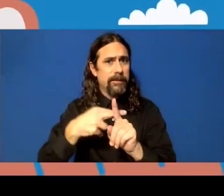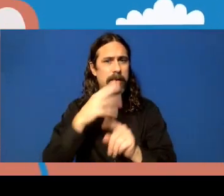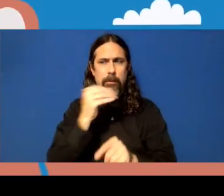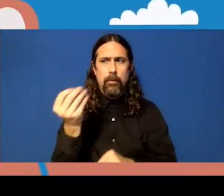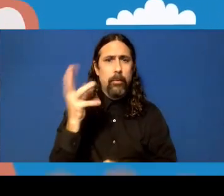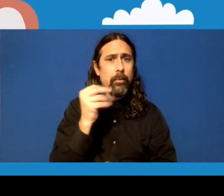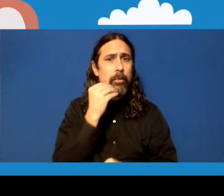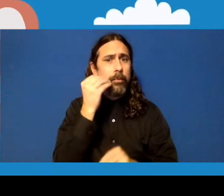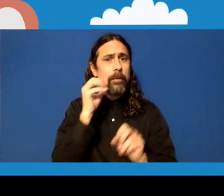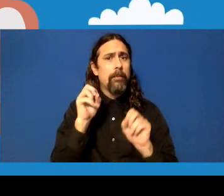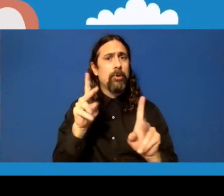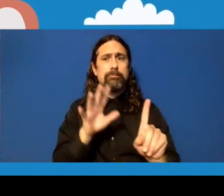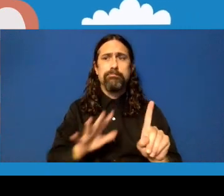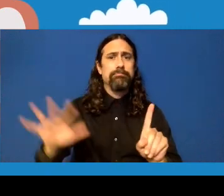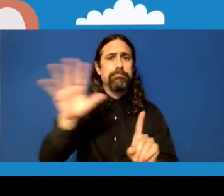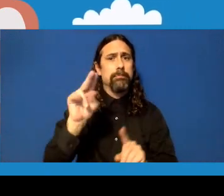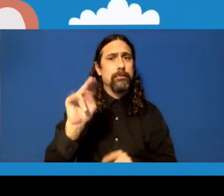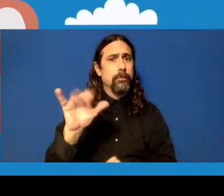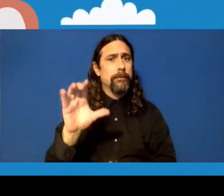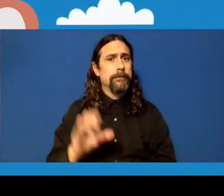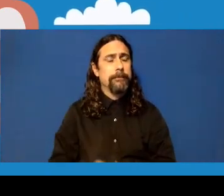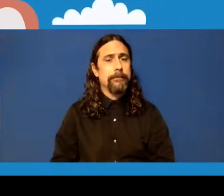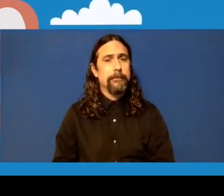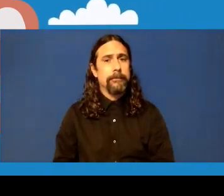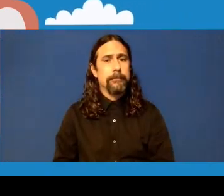homeownership opportunities across New York City.